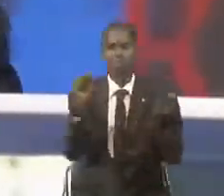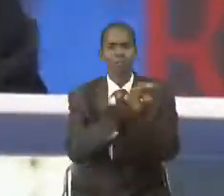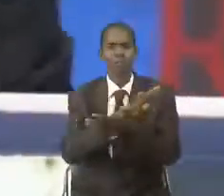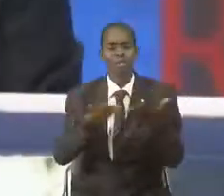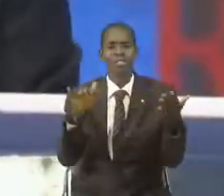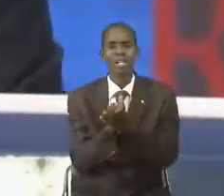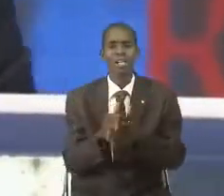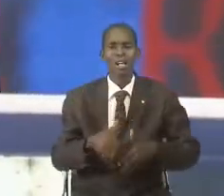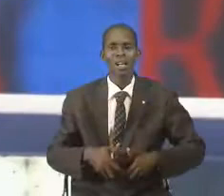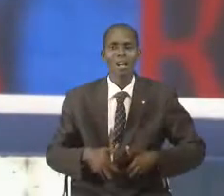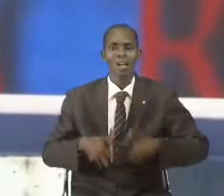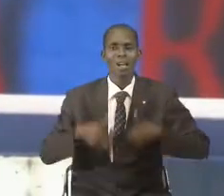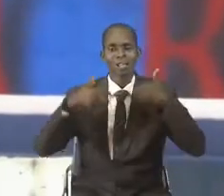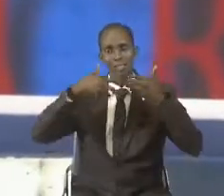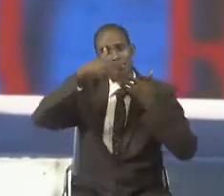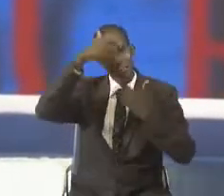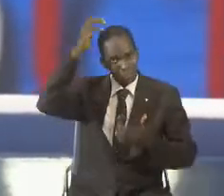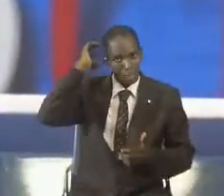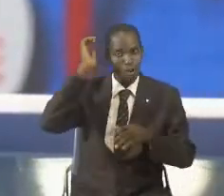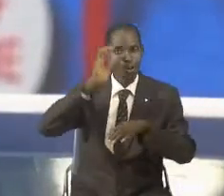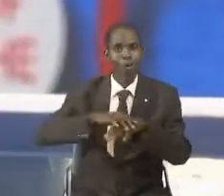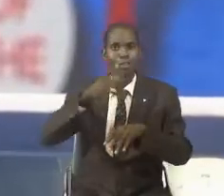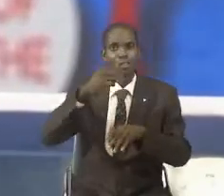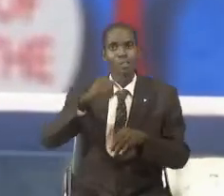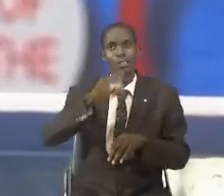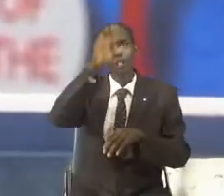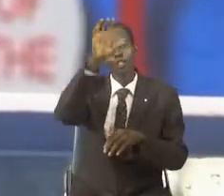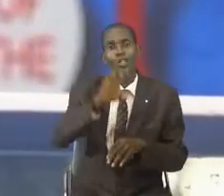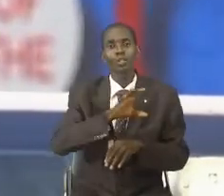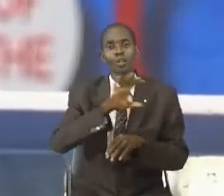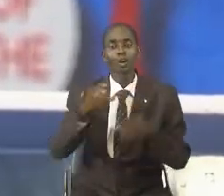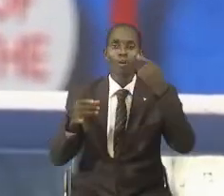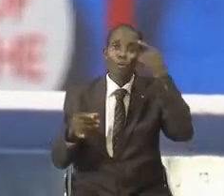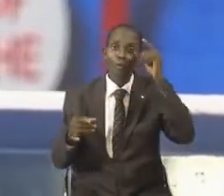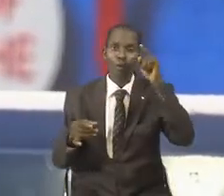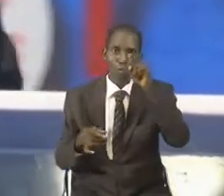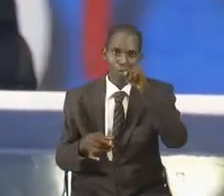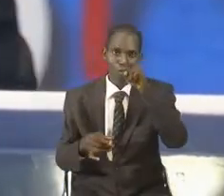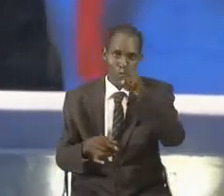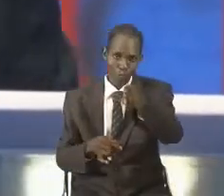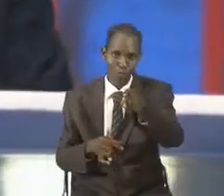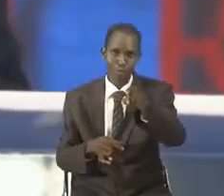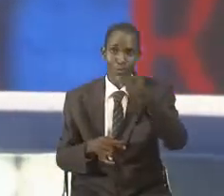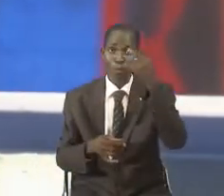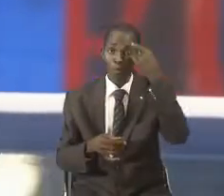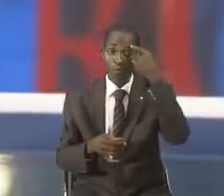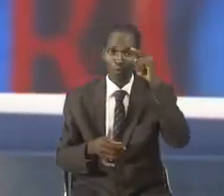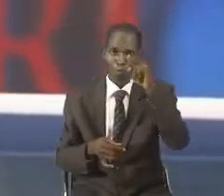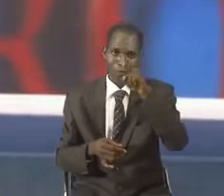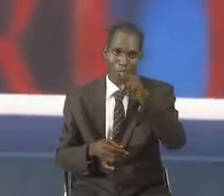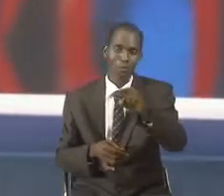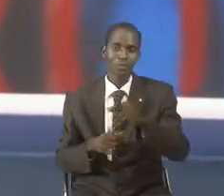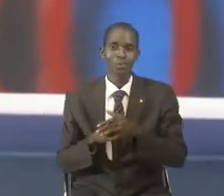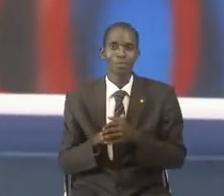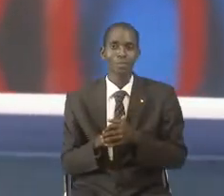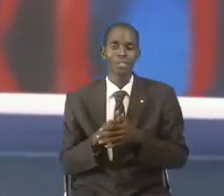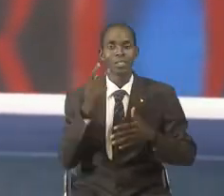stopped Satan and destroyed that angry lion on the cross for